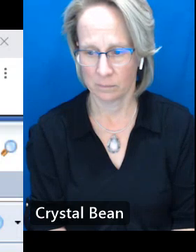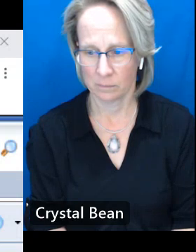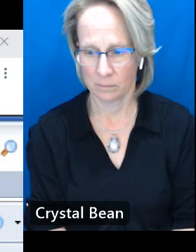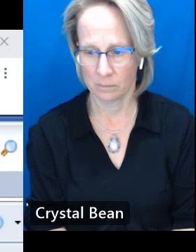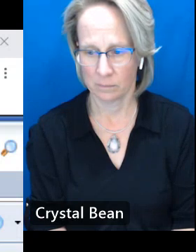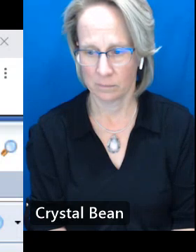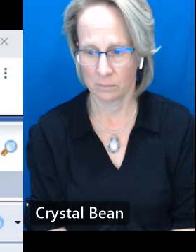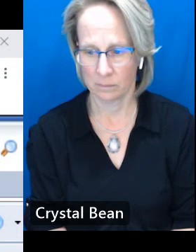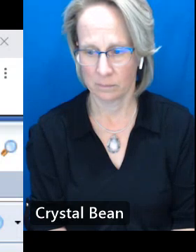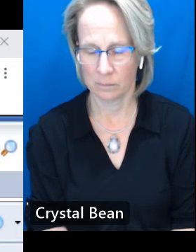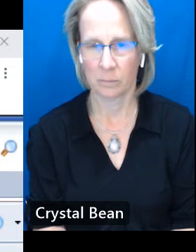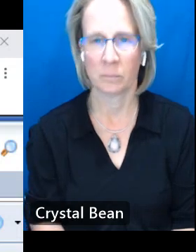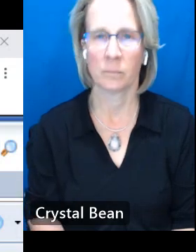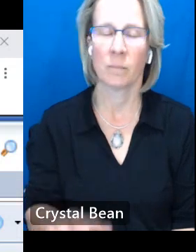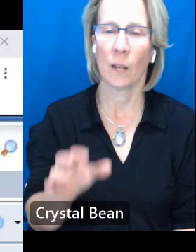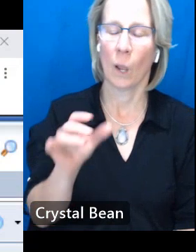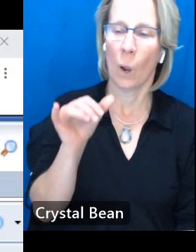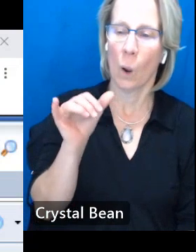Oh,